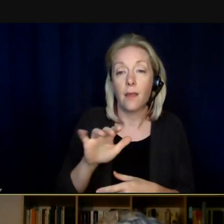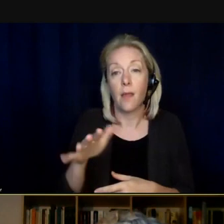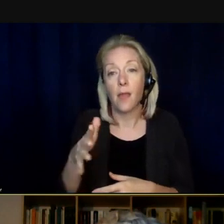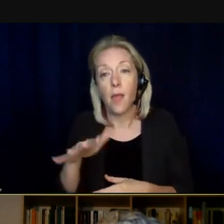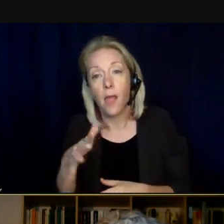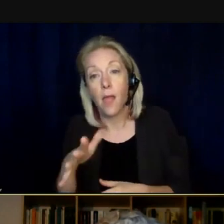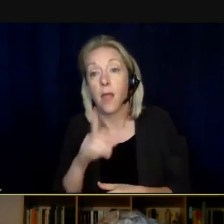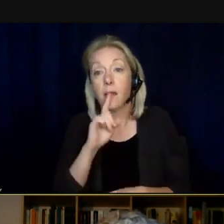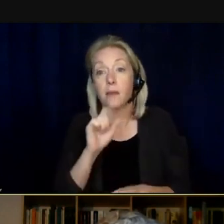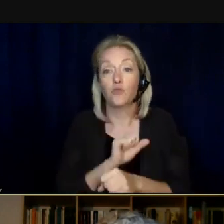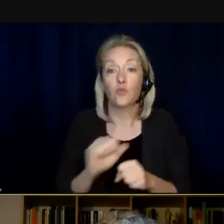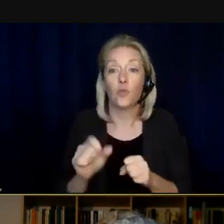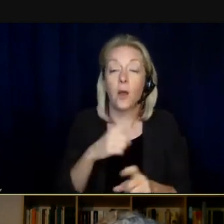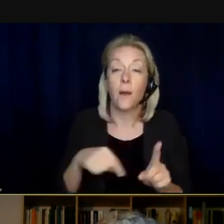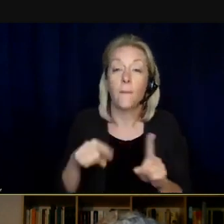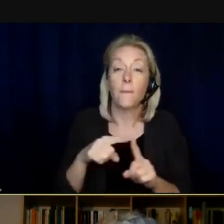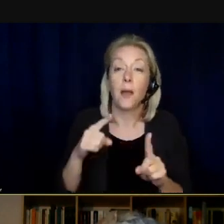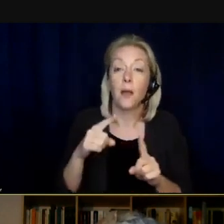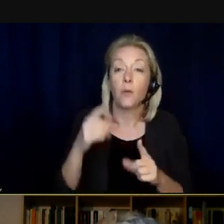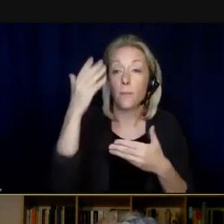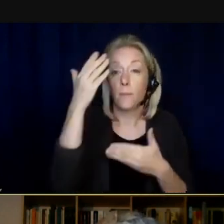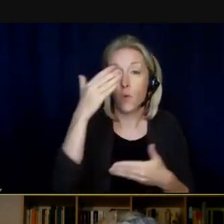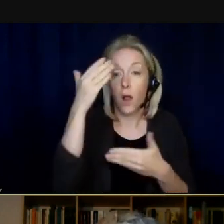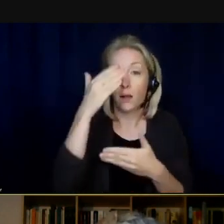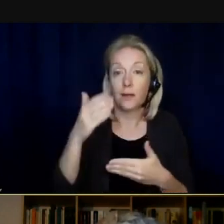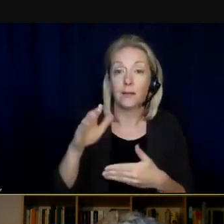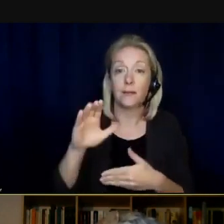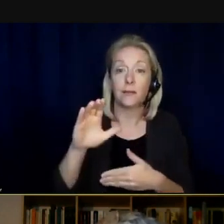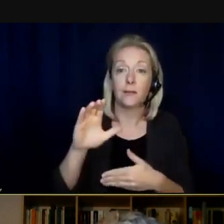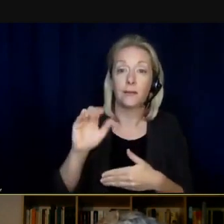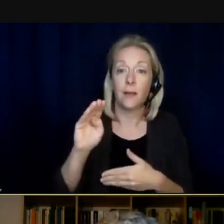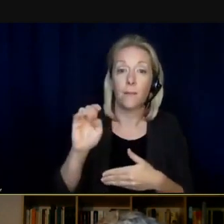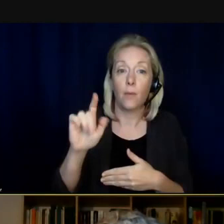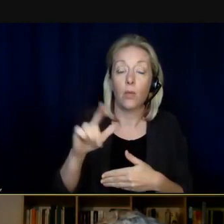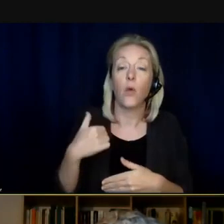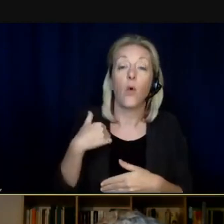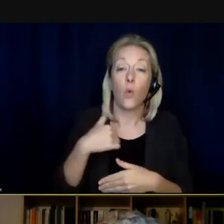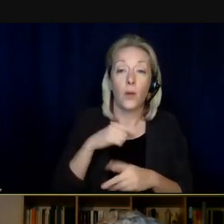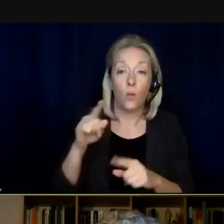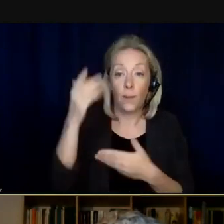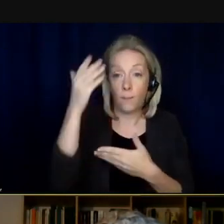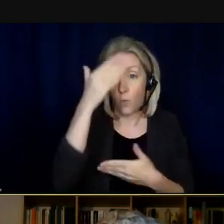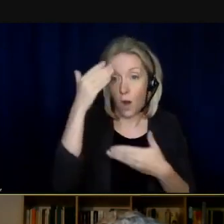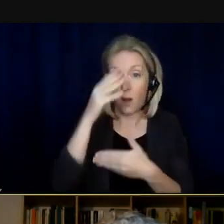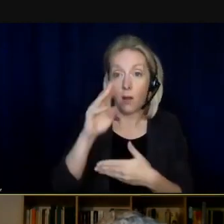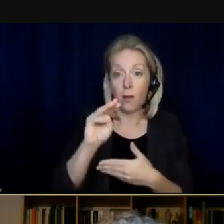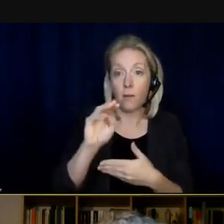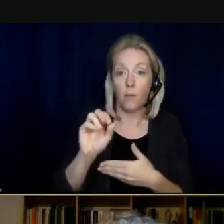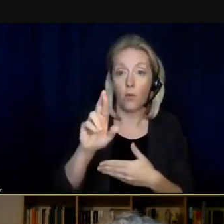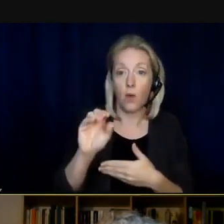Moroccan dromedary. We were in Morocco for 3 years, helping create